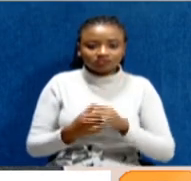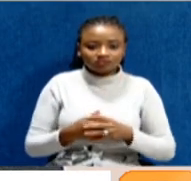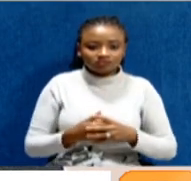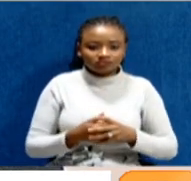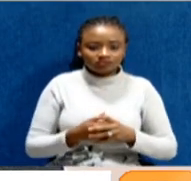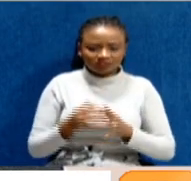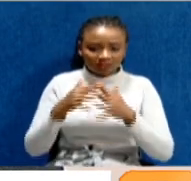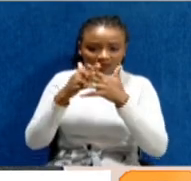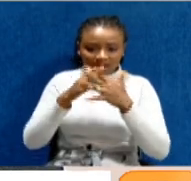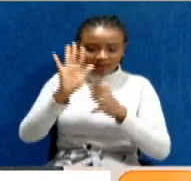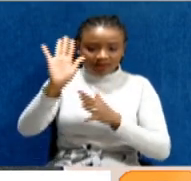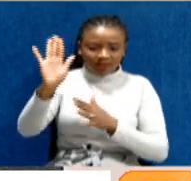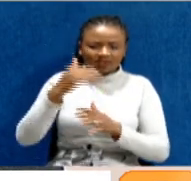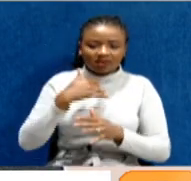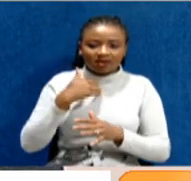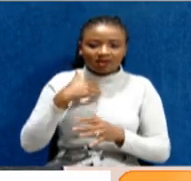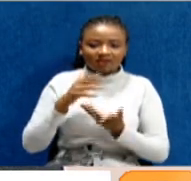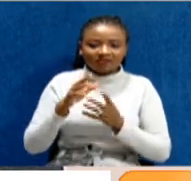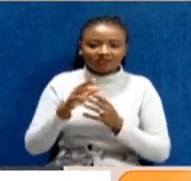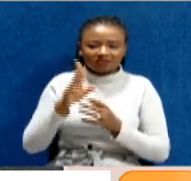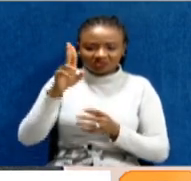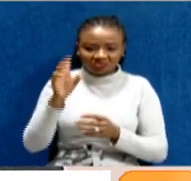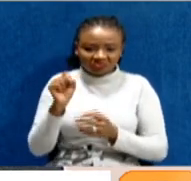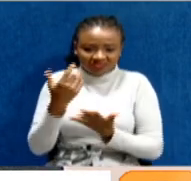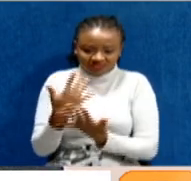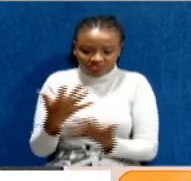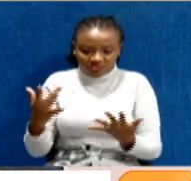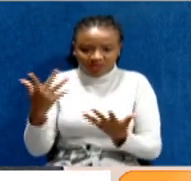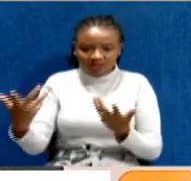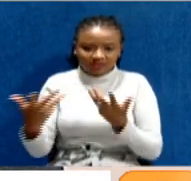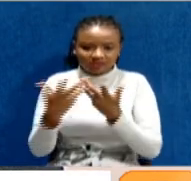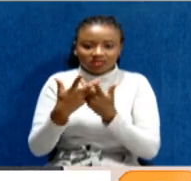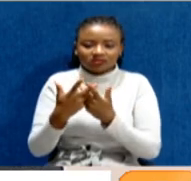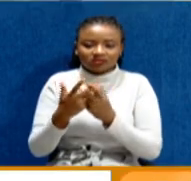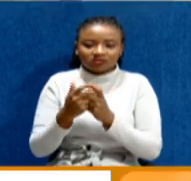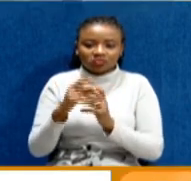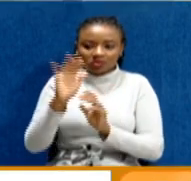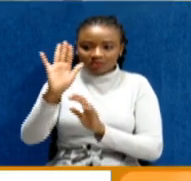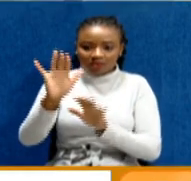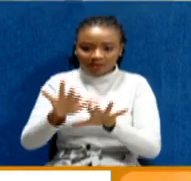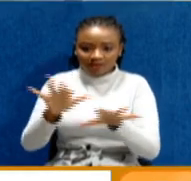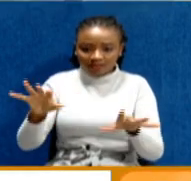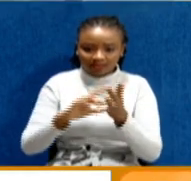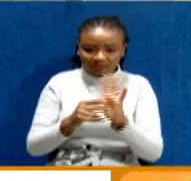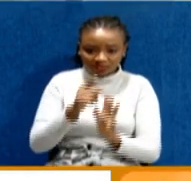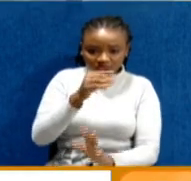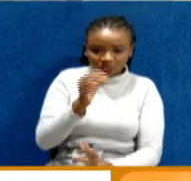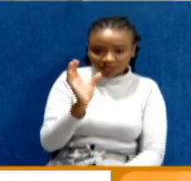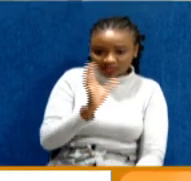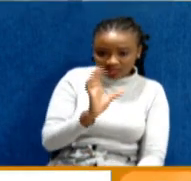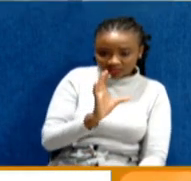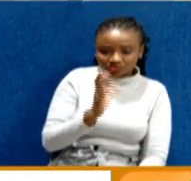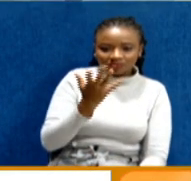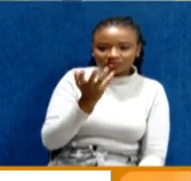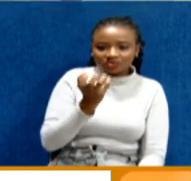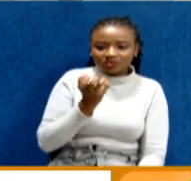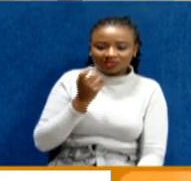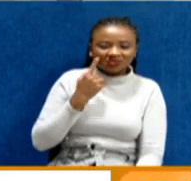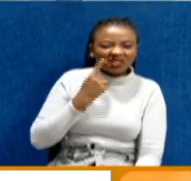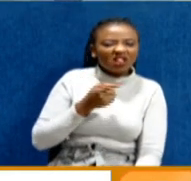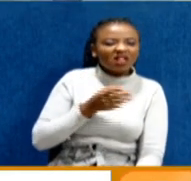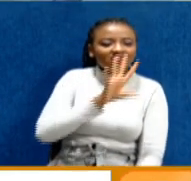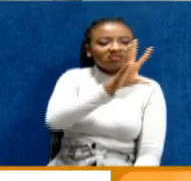US markets, there are USDA organic products which are well labeled in the market. So for as a consumer, let us not just pick items